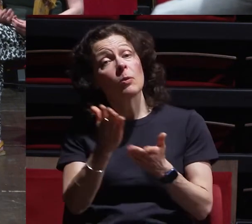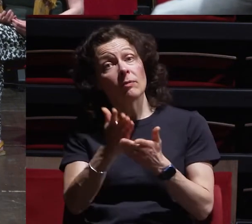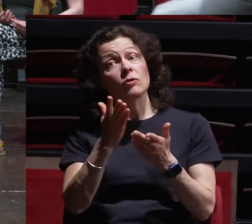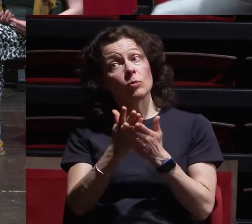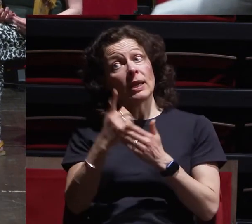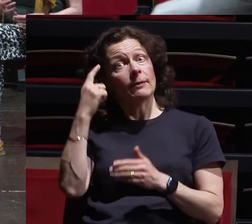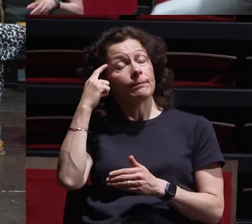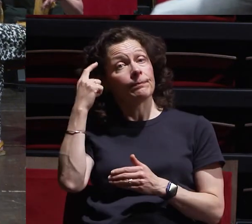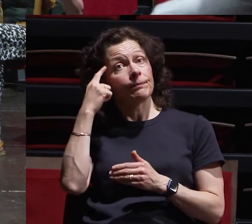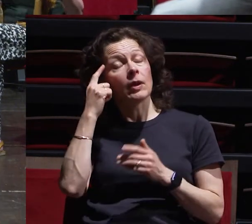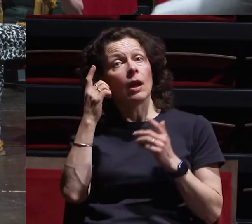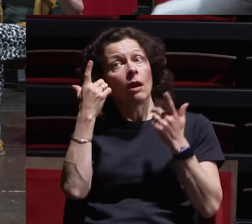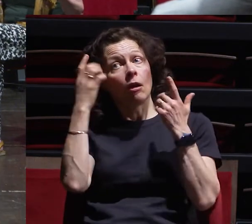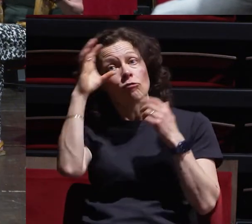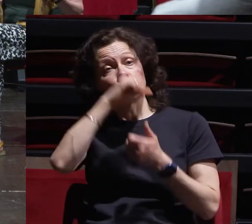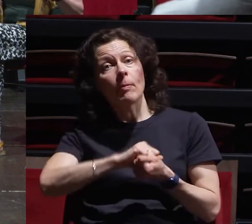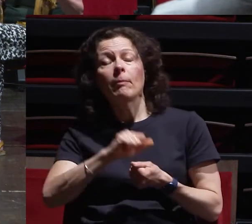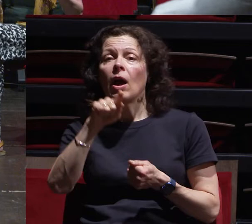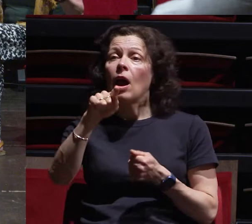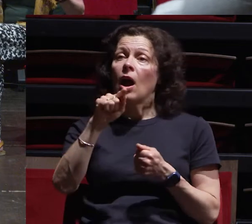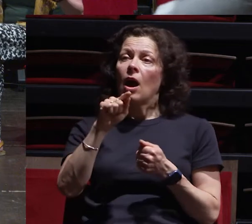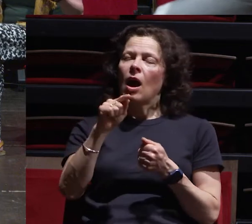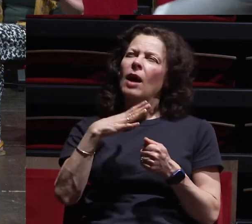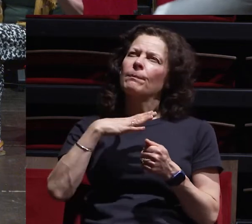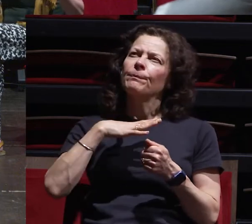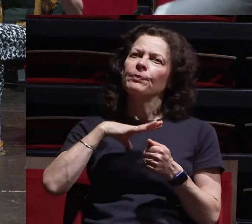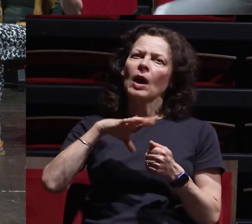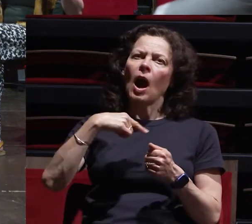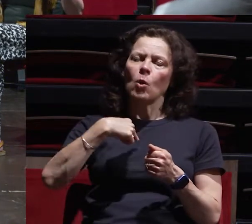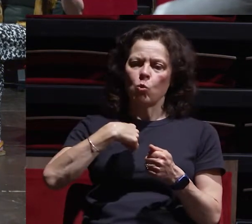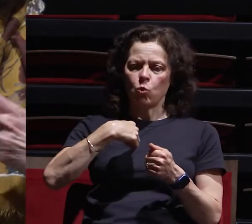Luckily not. I mean, this is the other thing you have to be really mindful of.